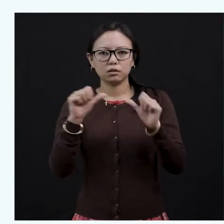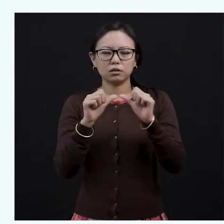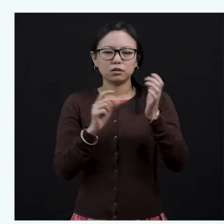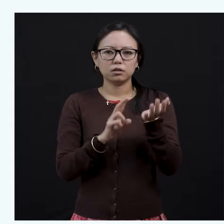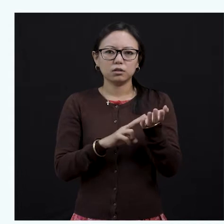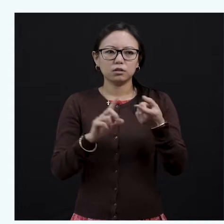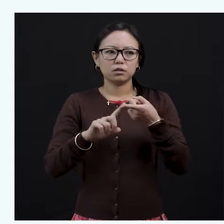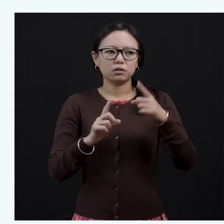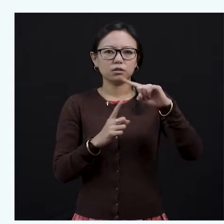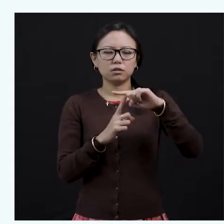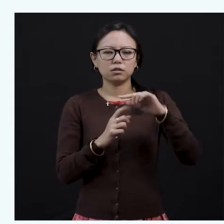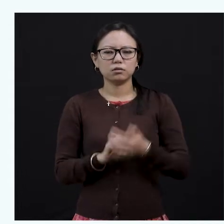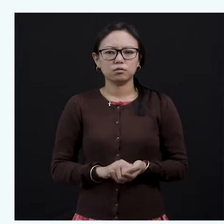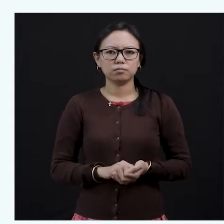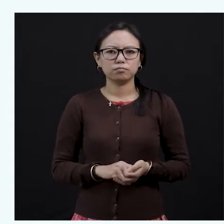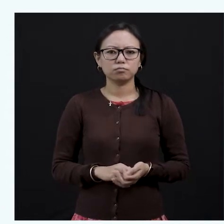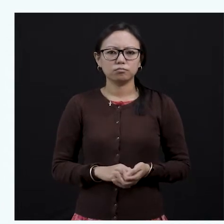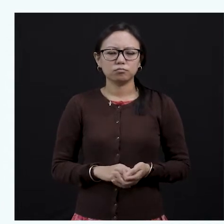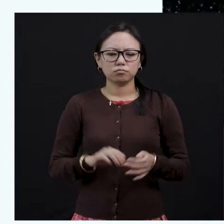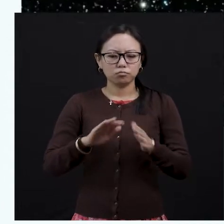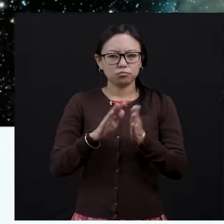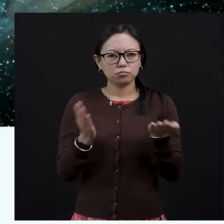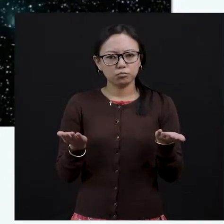Now if you're ready with your textbook, let's begin.